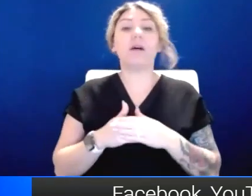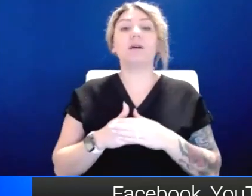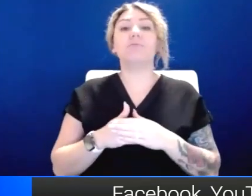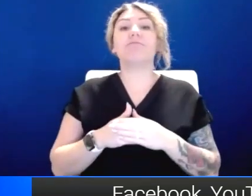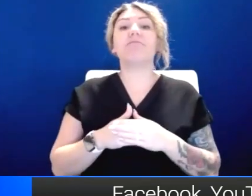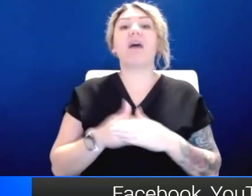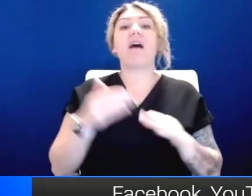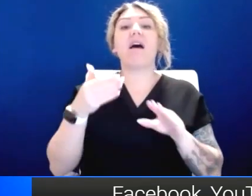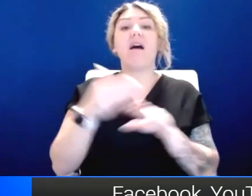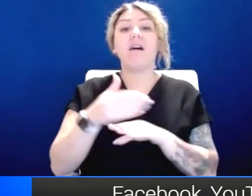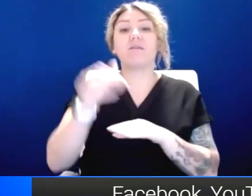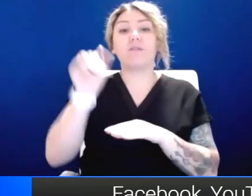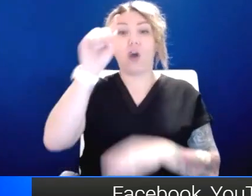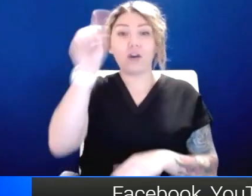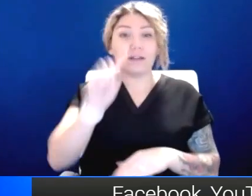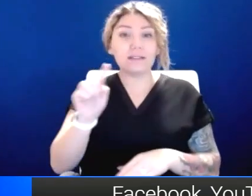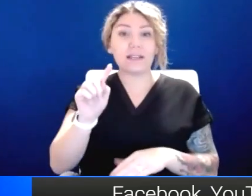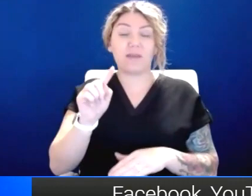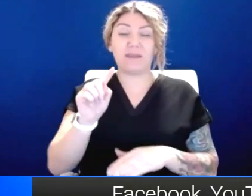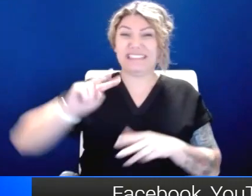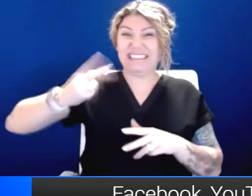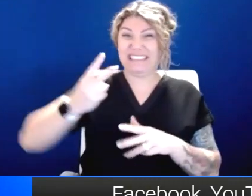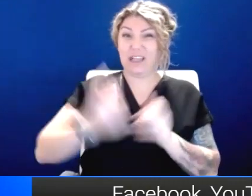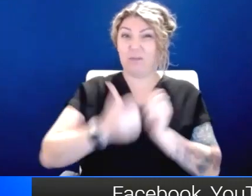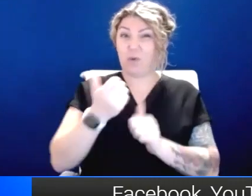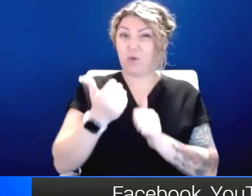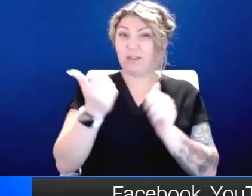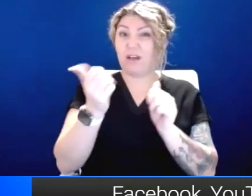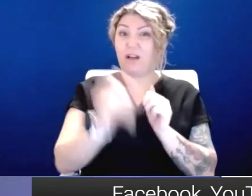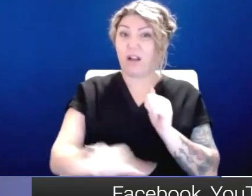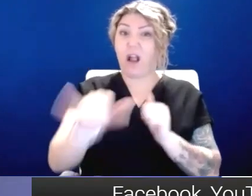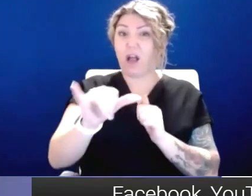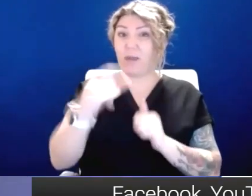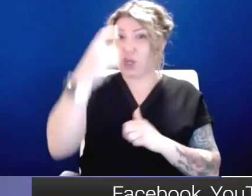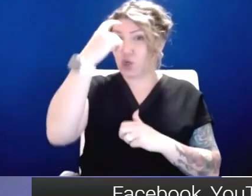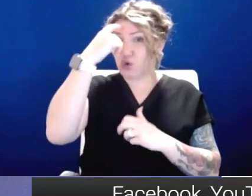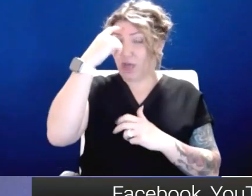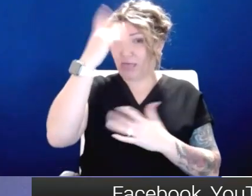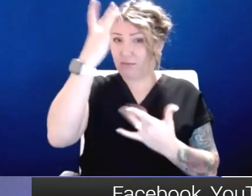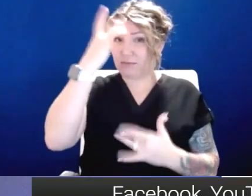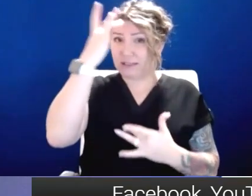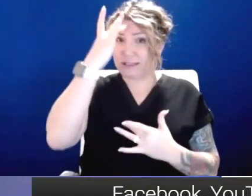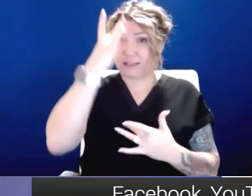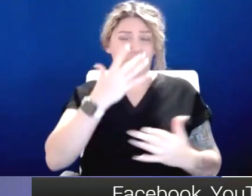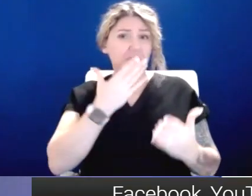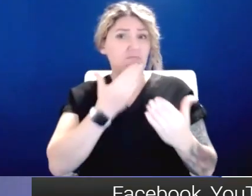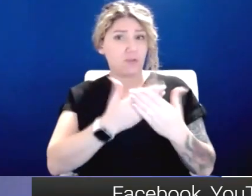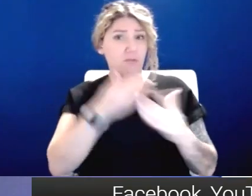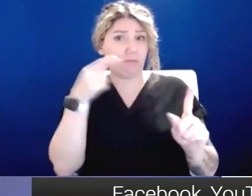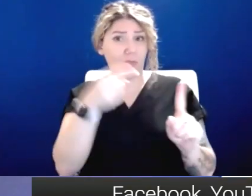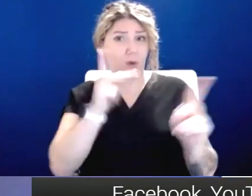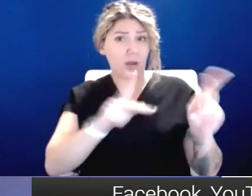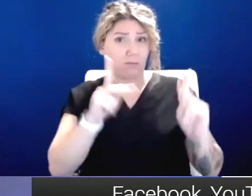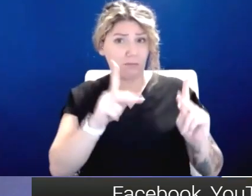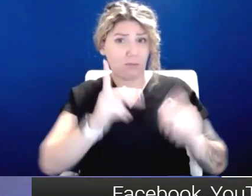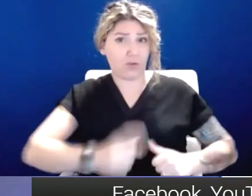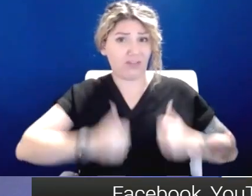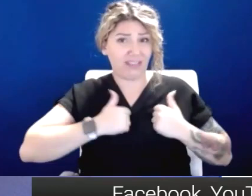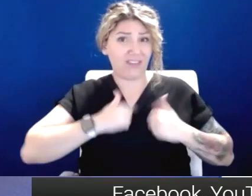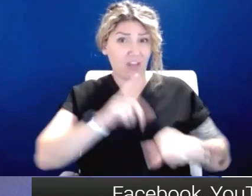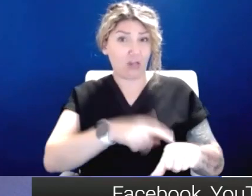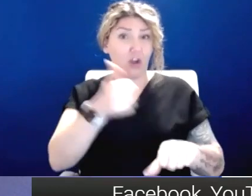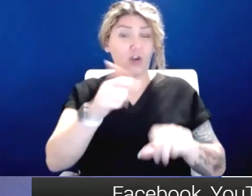most common neurodegenerative disorder for neurological diseases. But you make a good point. People are living longer. That's good news. But bad news is now we have